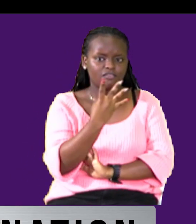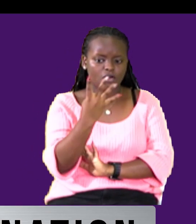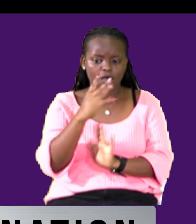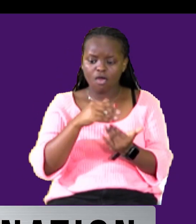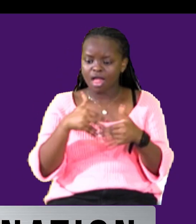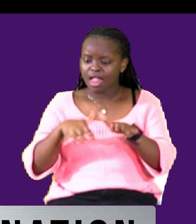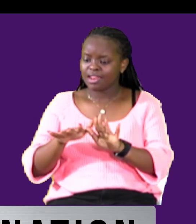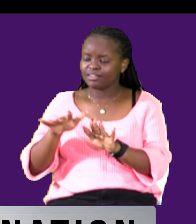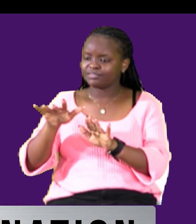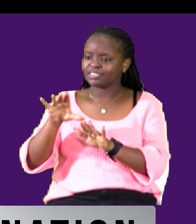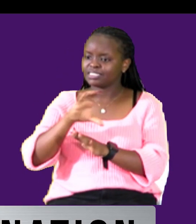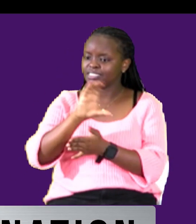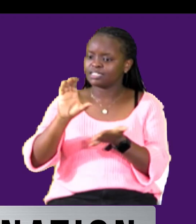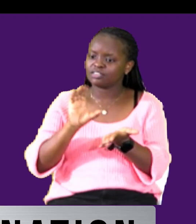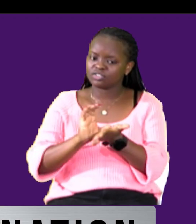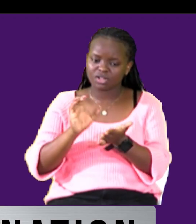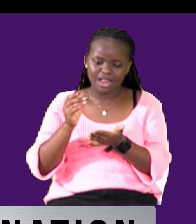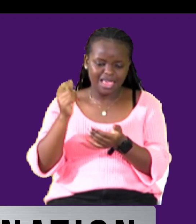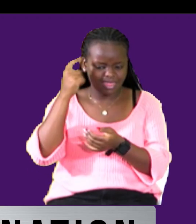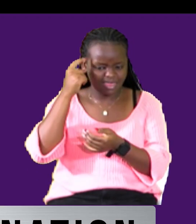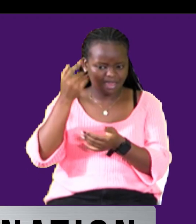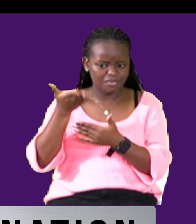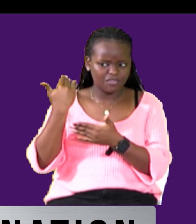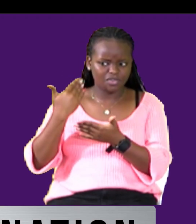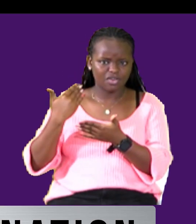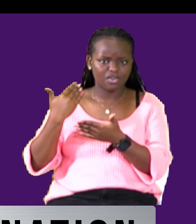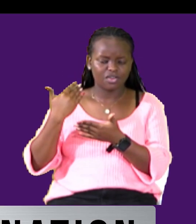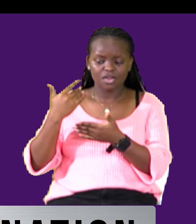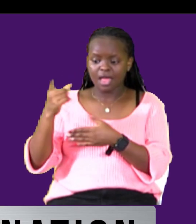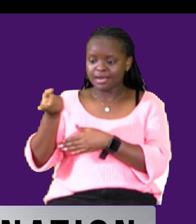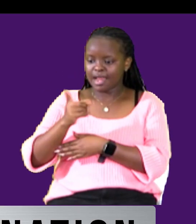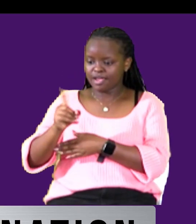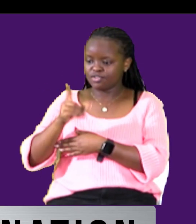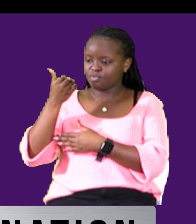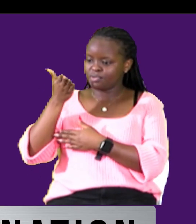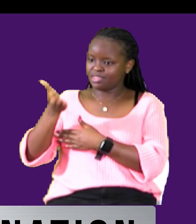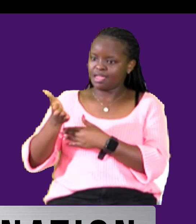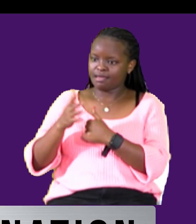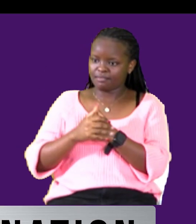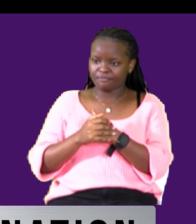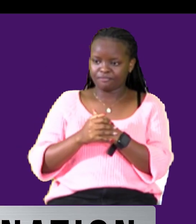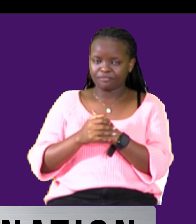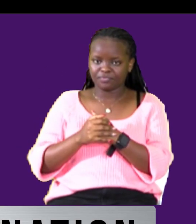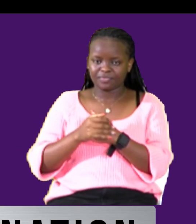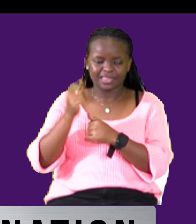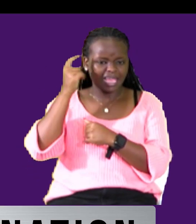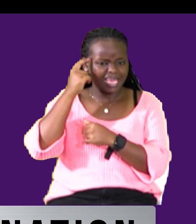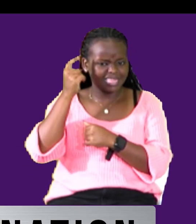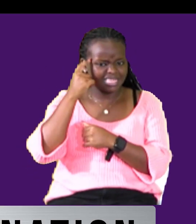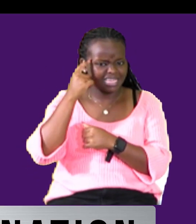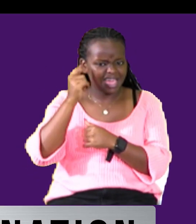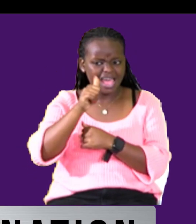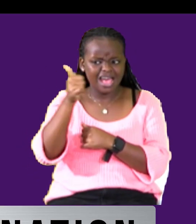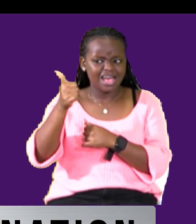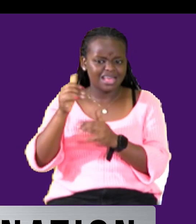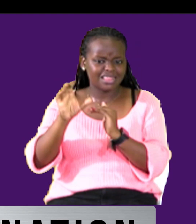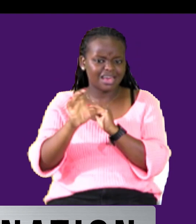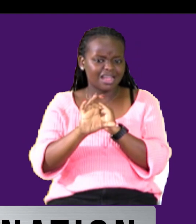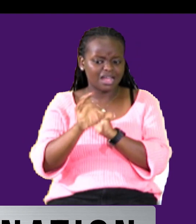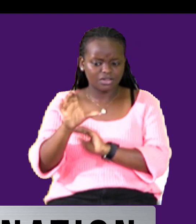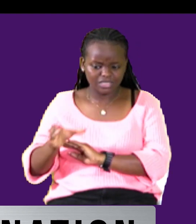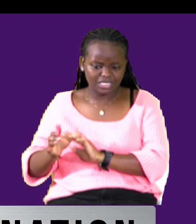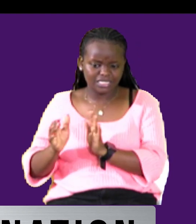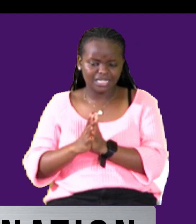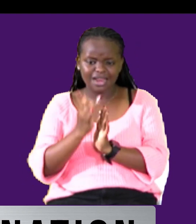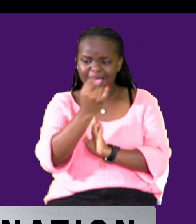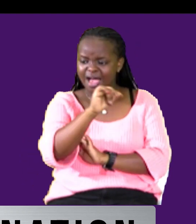Kenya. Before that, I think he was in Nairobi. Nairobi. And I think he was in another country and another country.